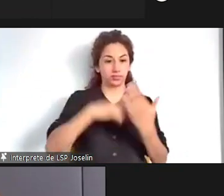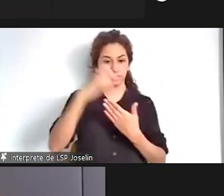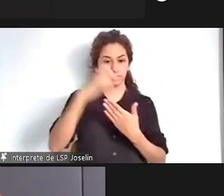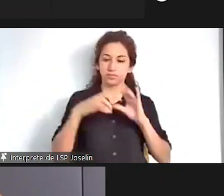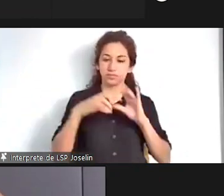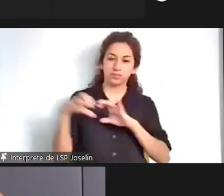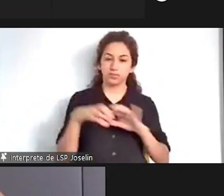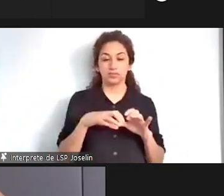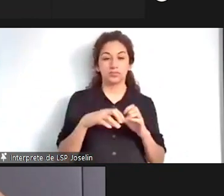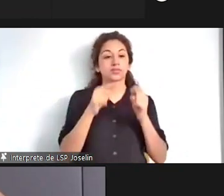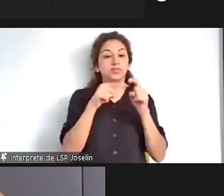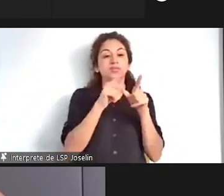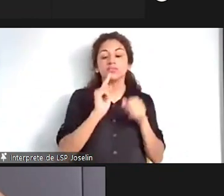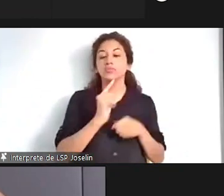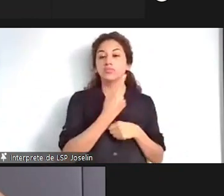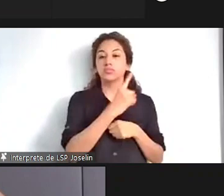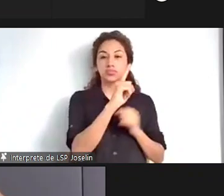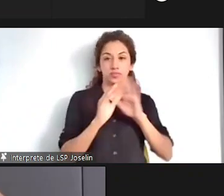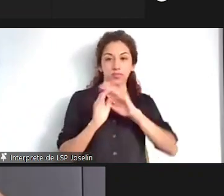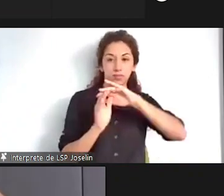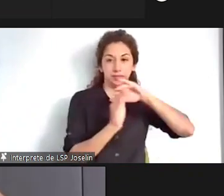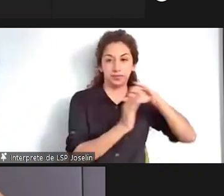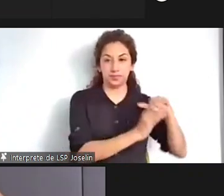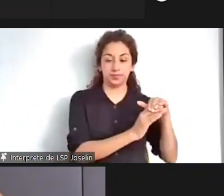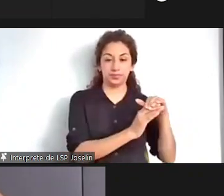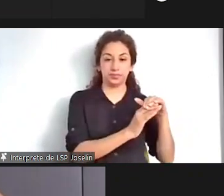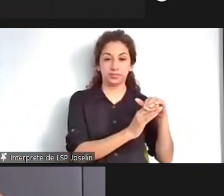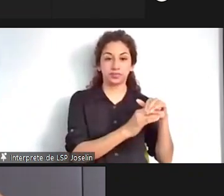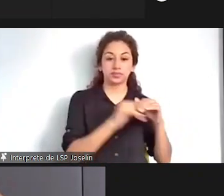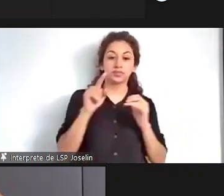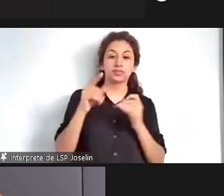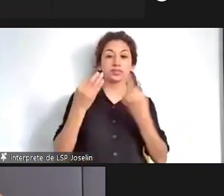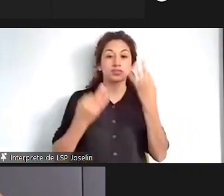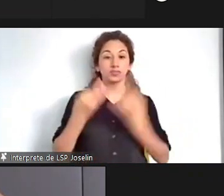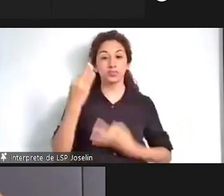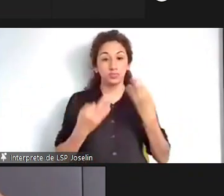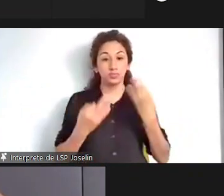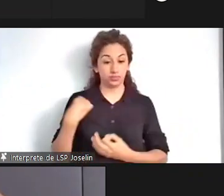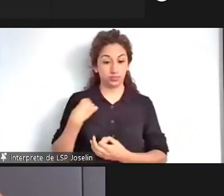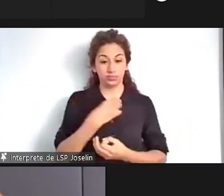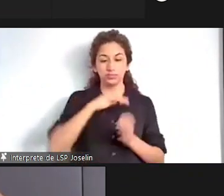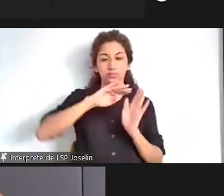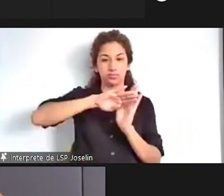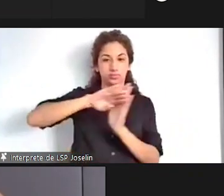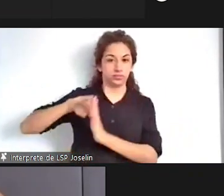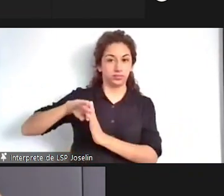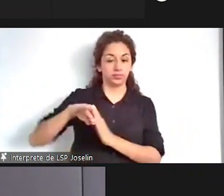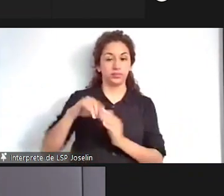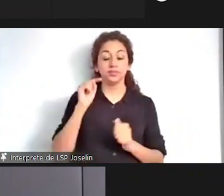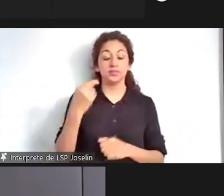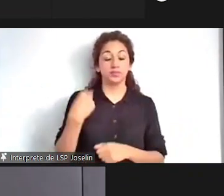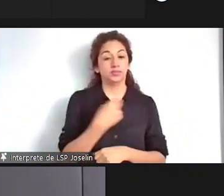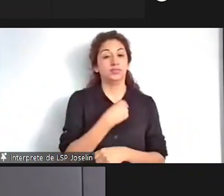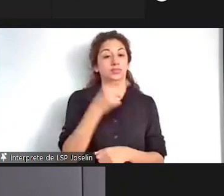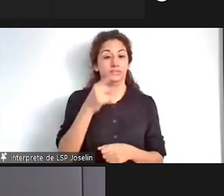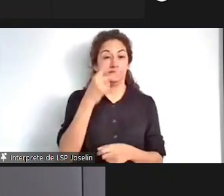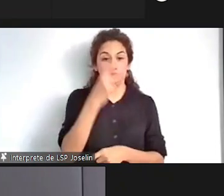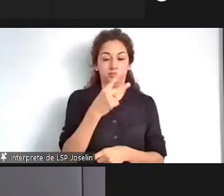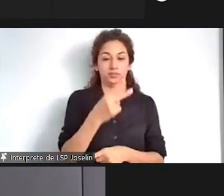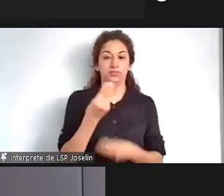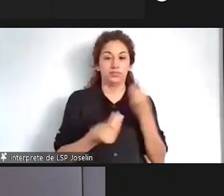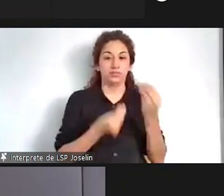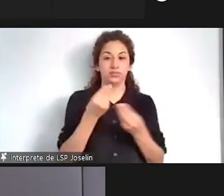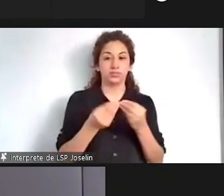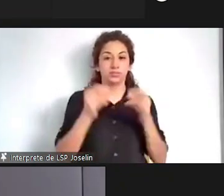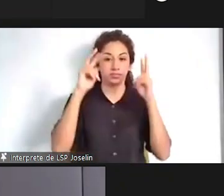the same response action plan is totally different from the judiciary we have seen how